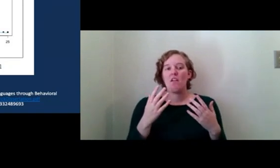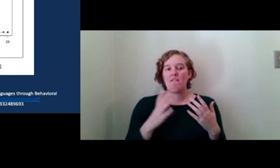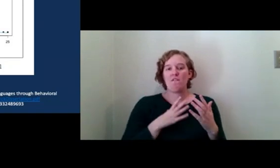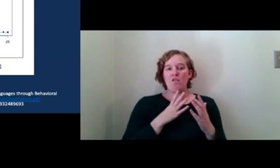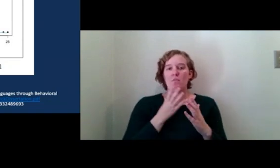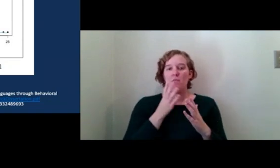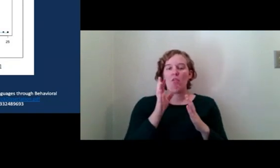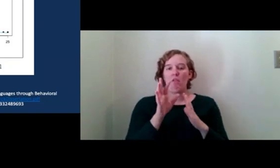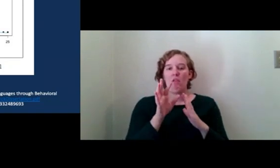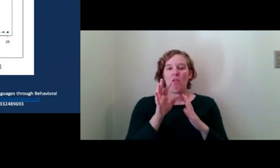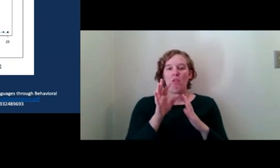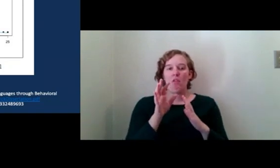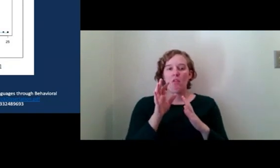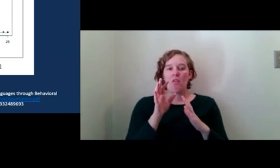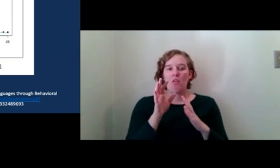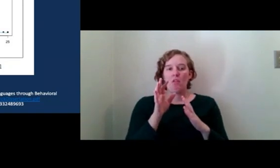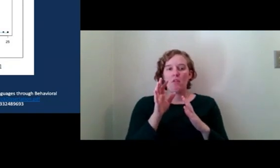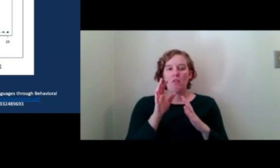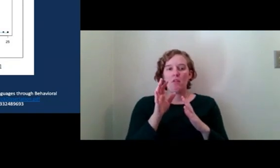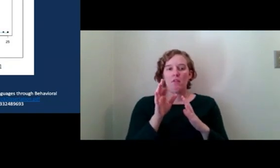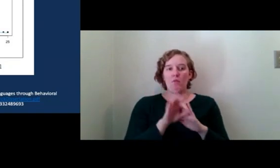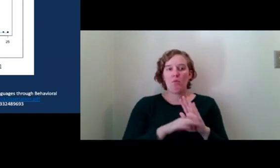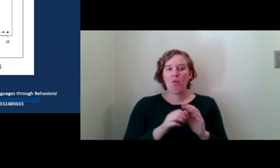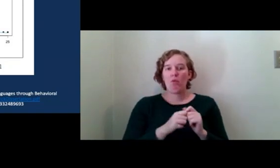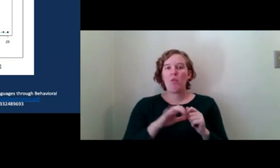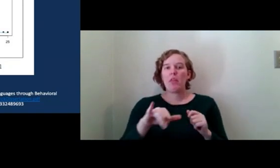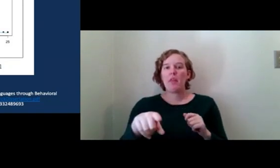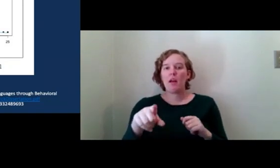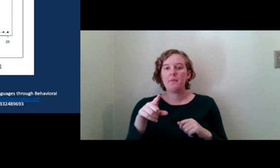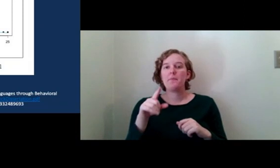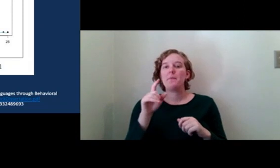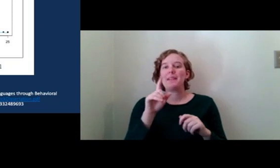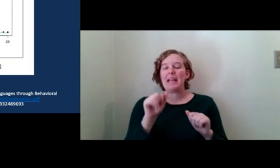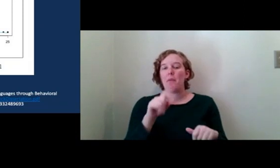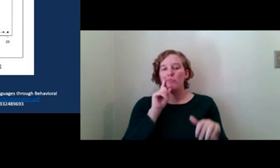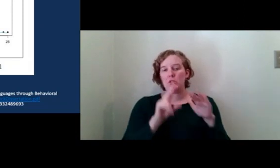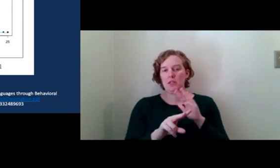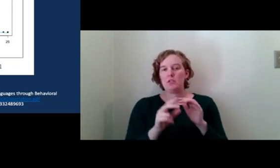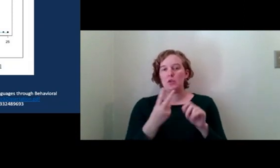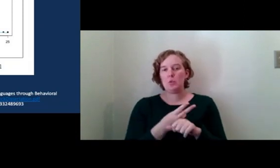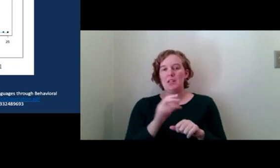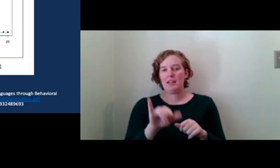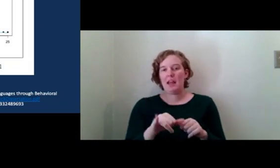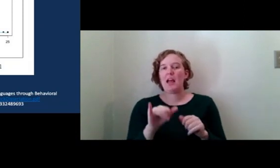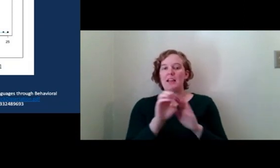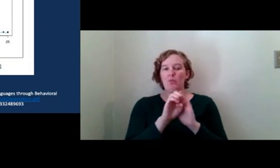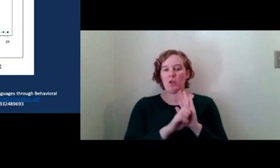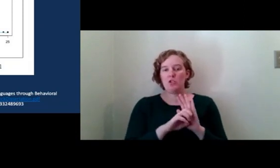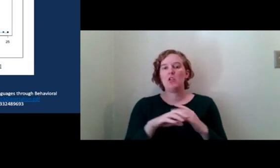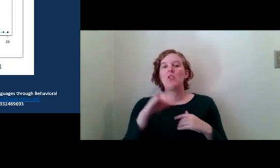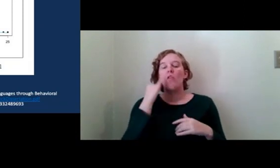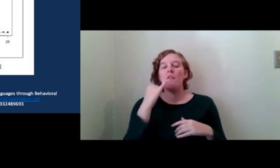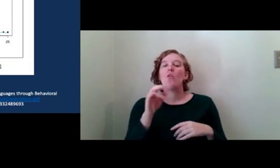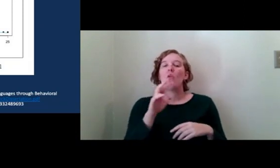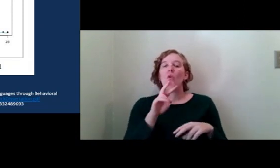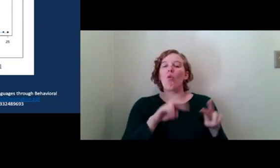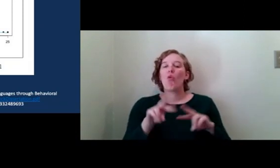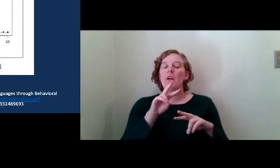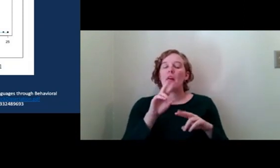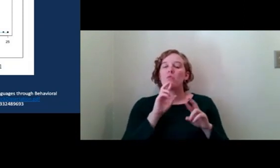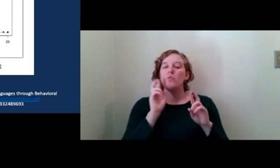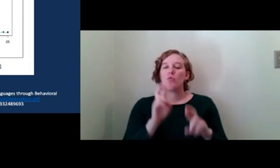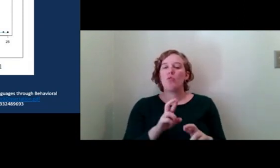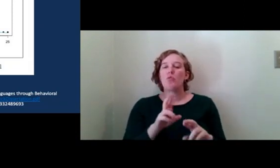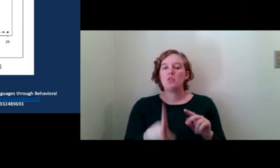my students found this relatively recently. And this is fascinating because what it means is if you look at reports like the IDICE report